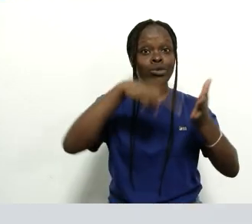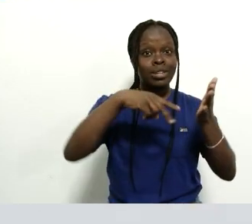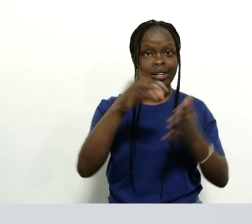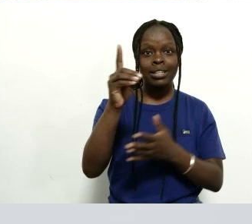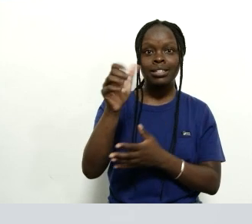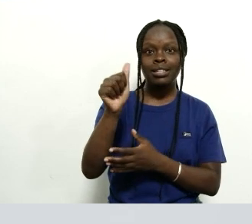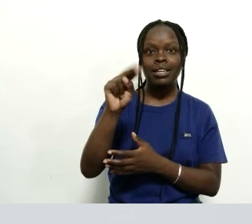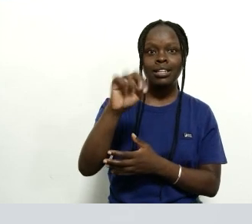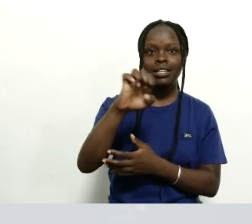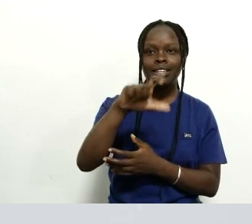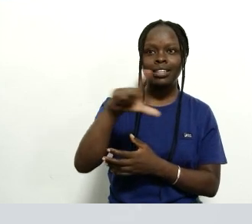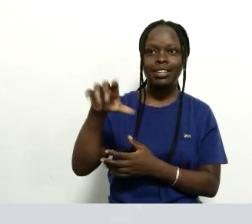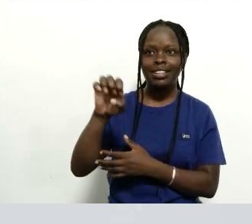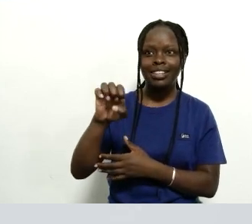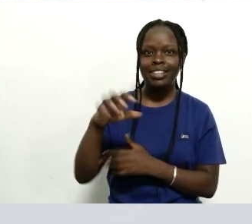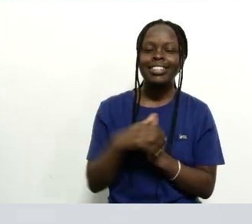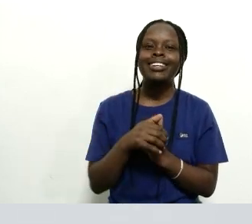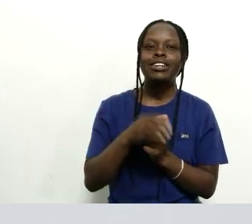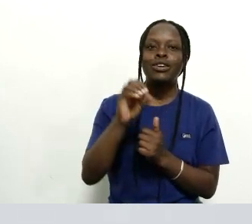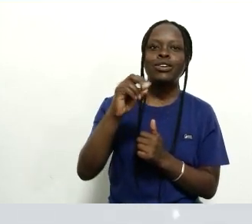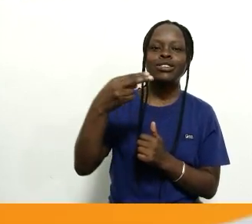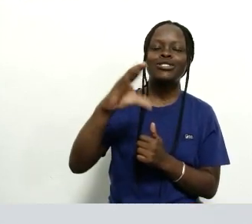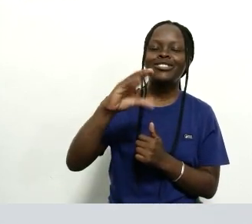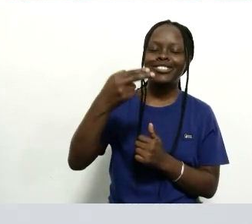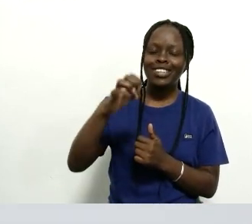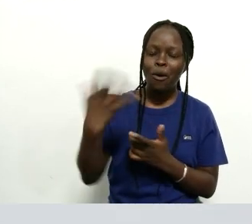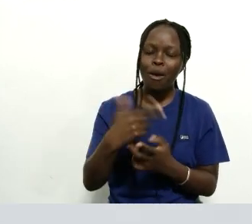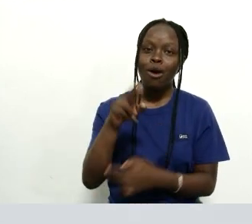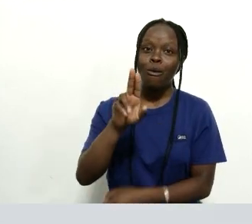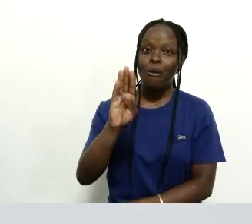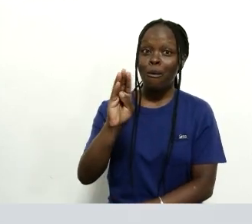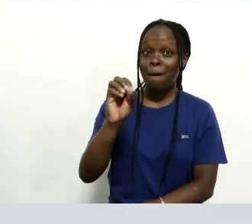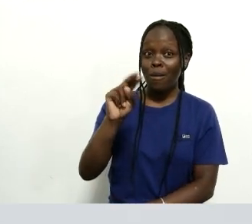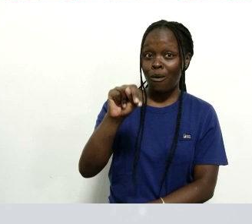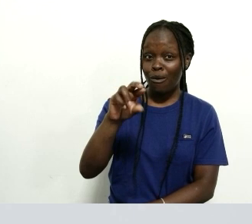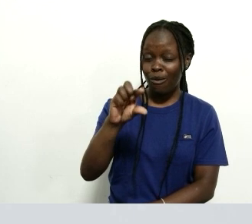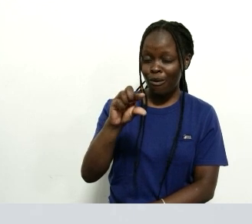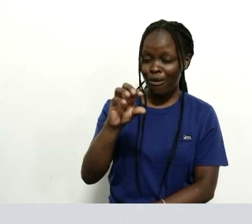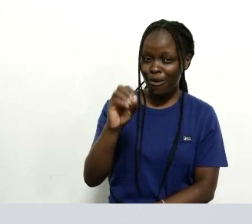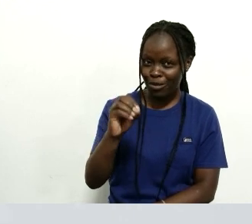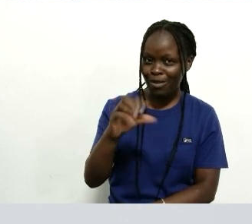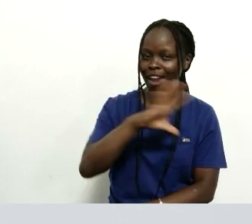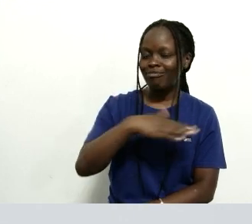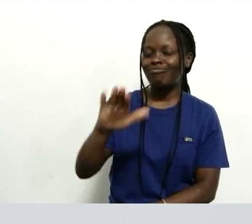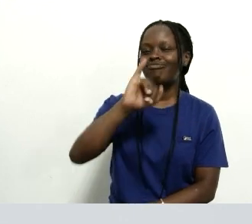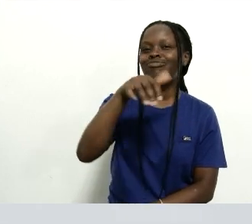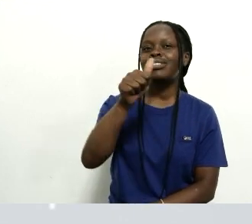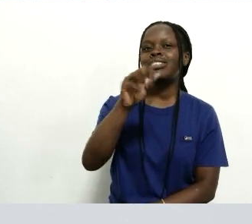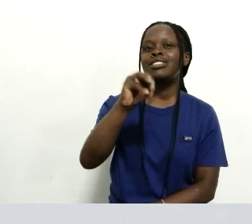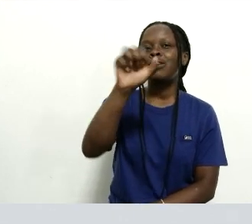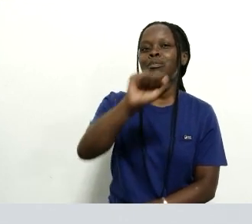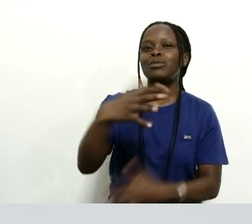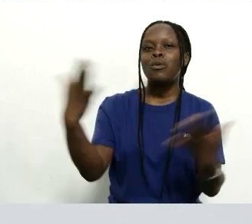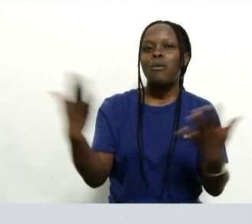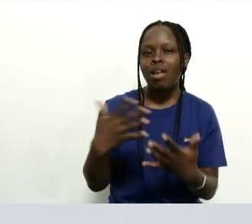Ocheng, Education and Research Consultant at Dubongo, and James Kamau Gitiro, HP Idea Fellow, Microsoft Innovation Educator Expert